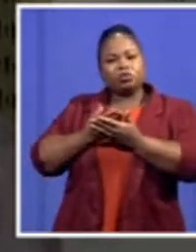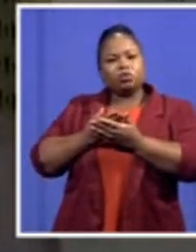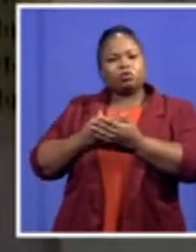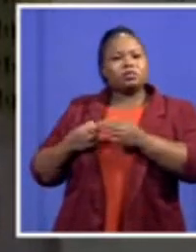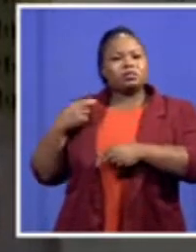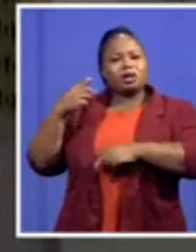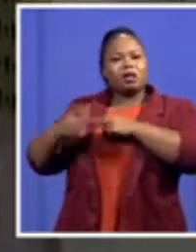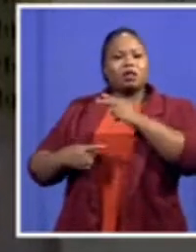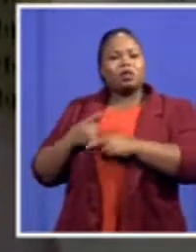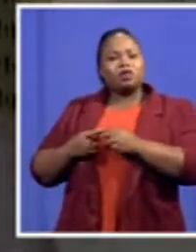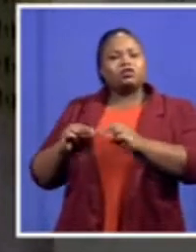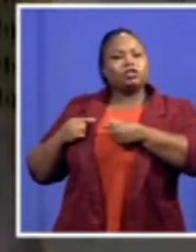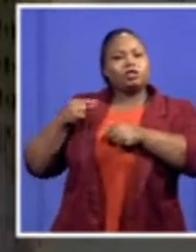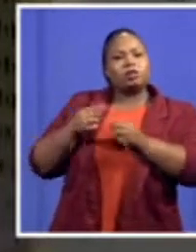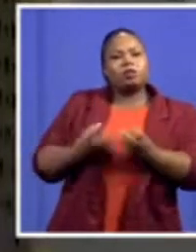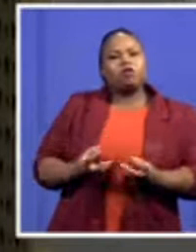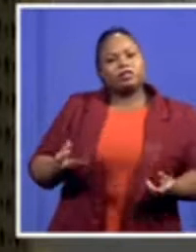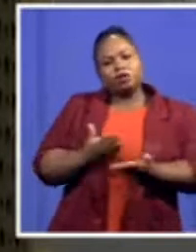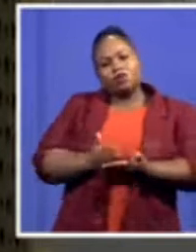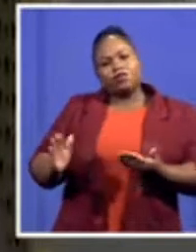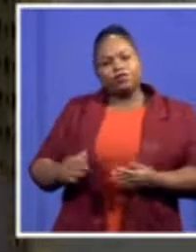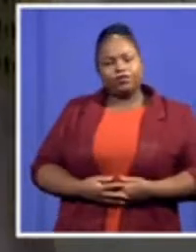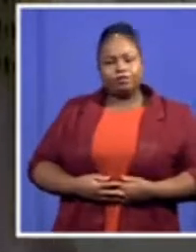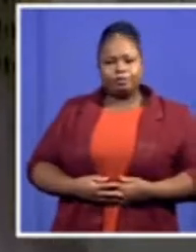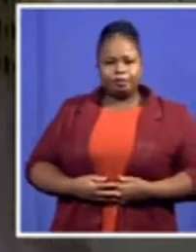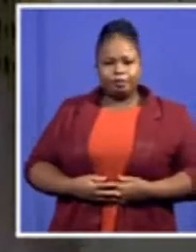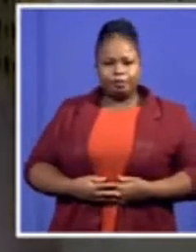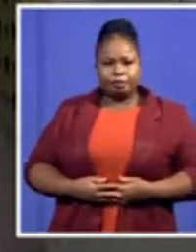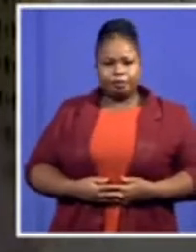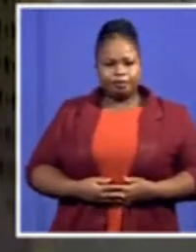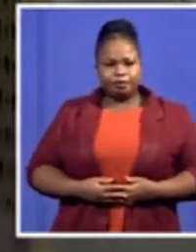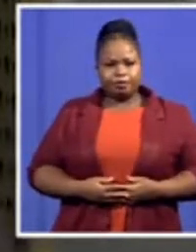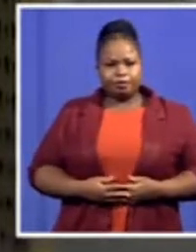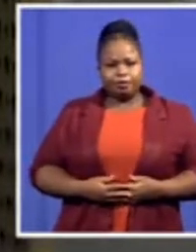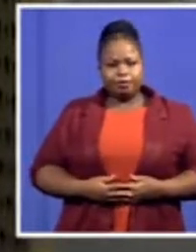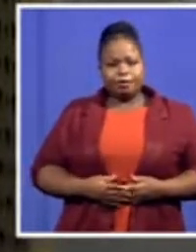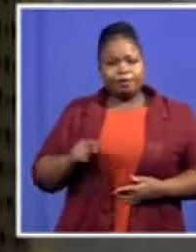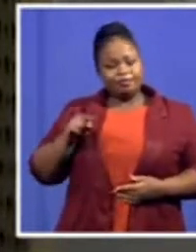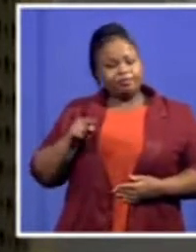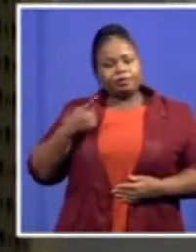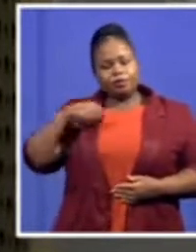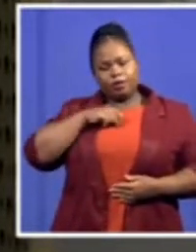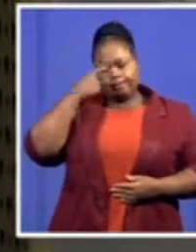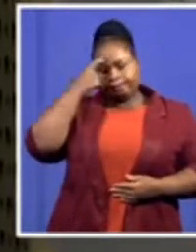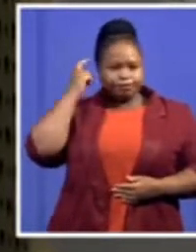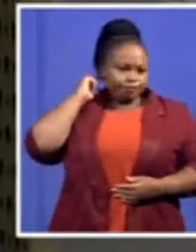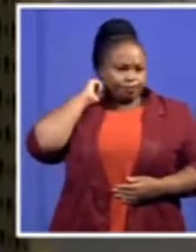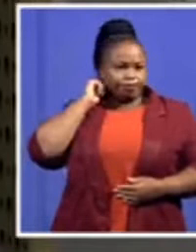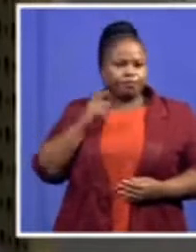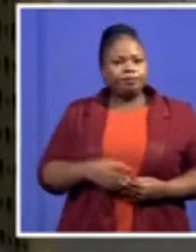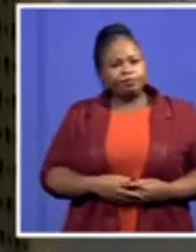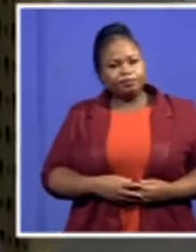generational poverty. On this, we note that there's been a